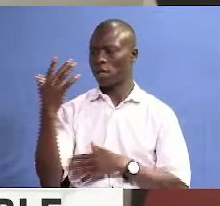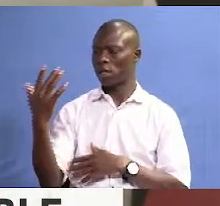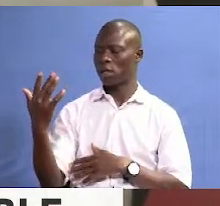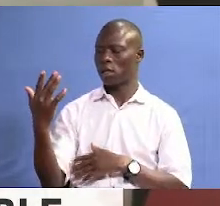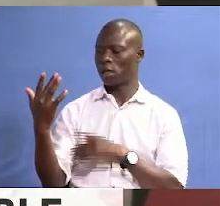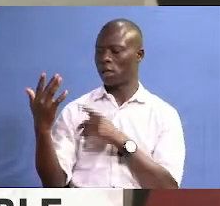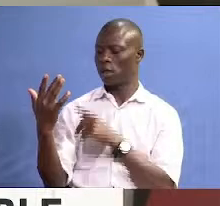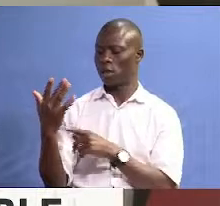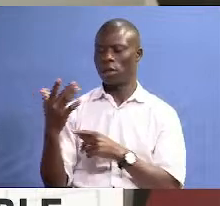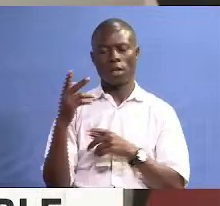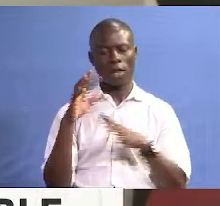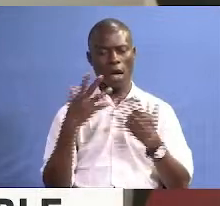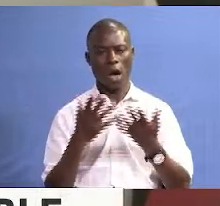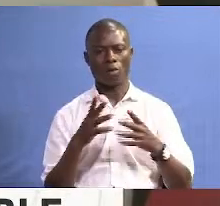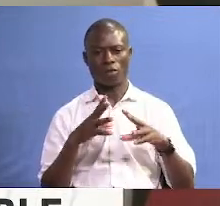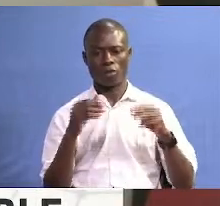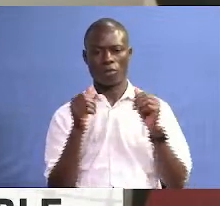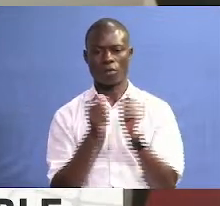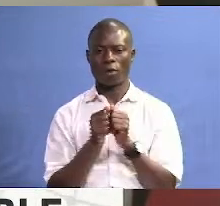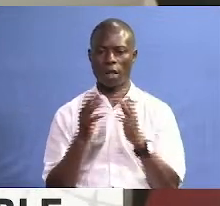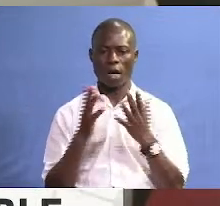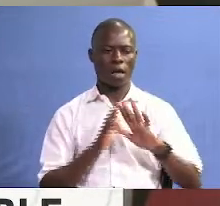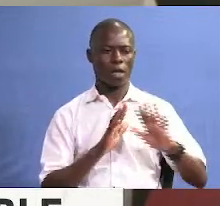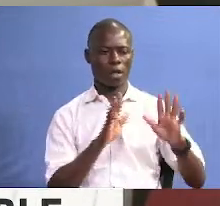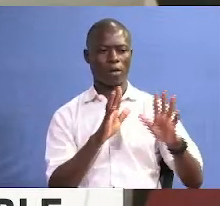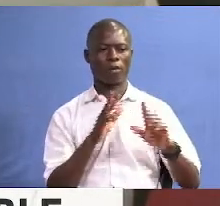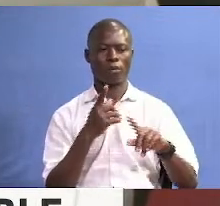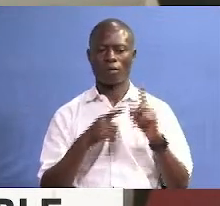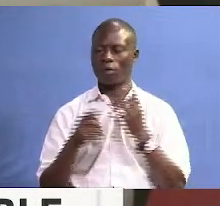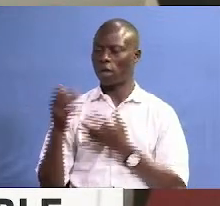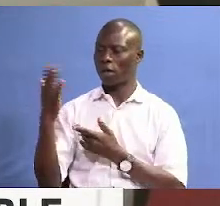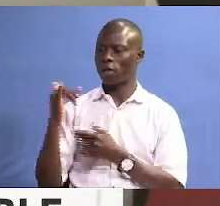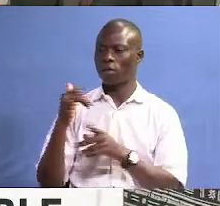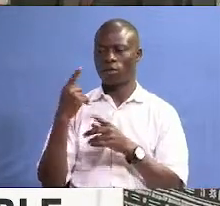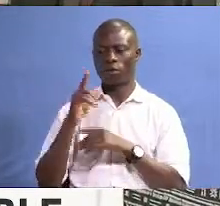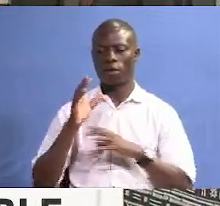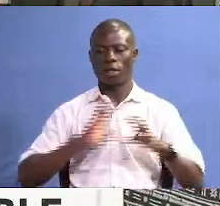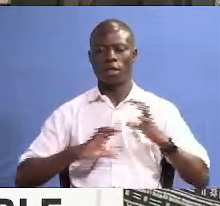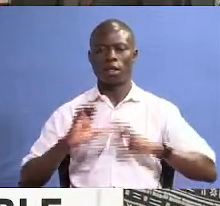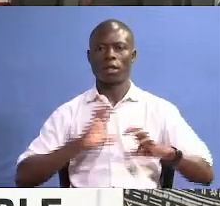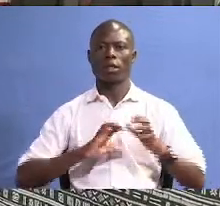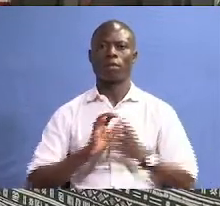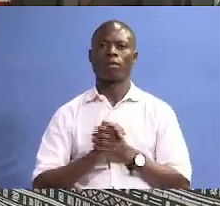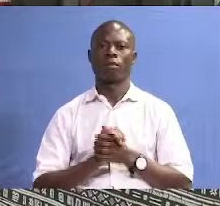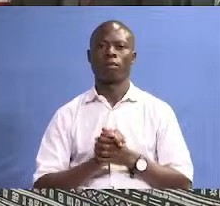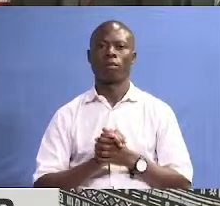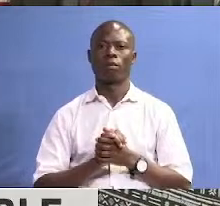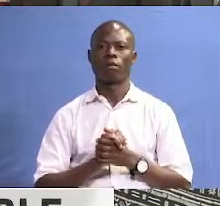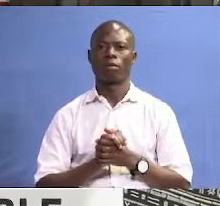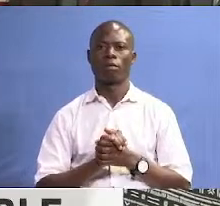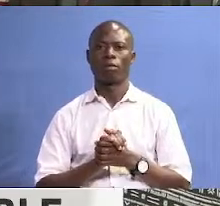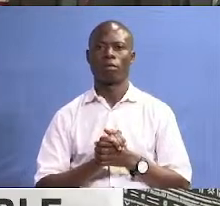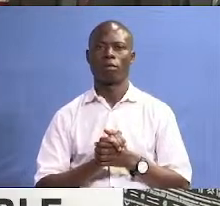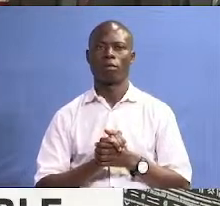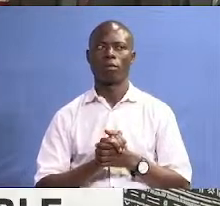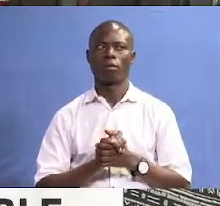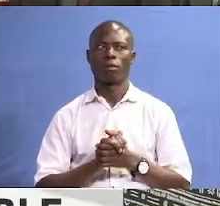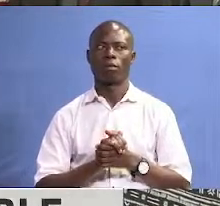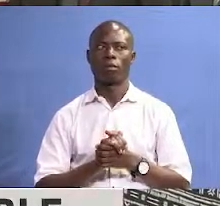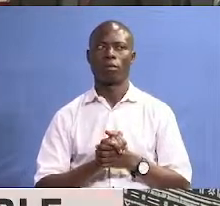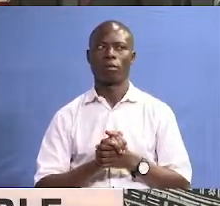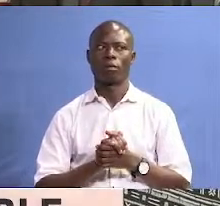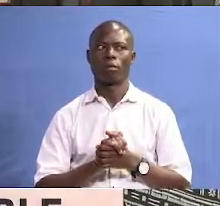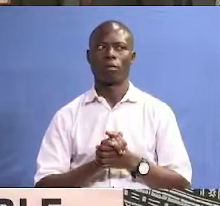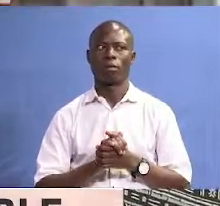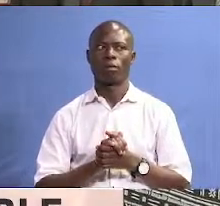to evaluate whether we have lived up to the expectations of our citizens. Theo Masharia for KUTV